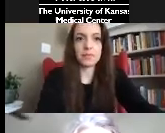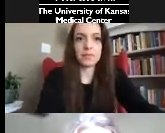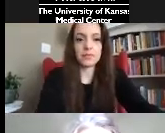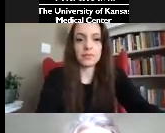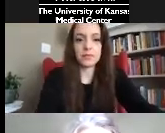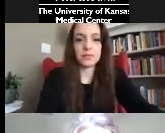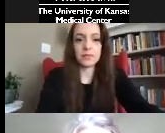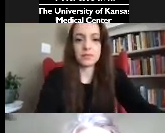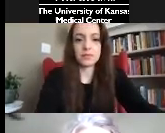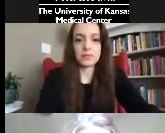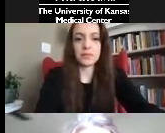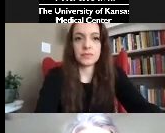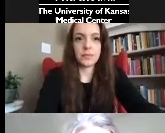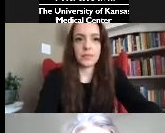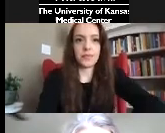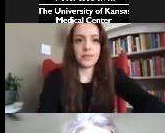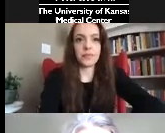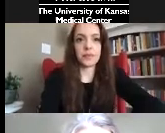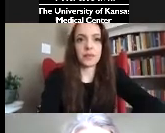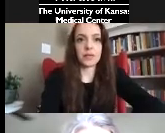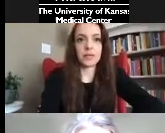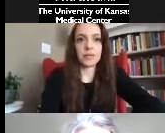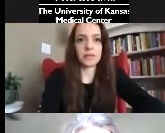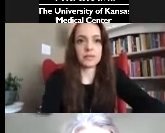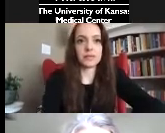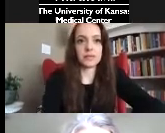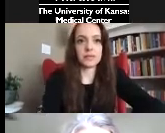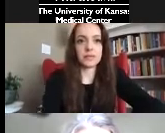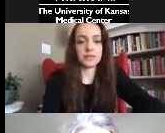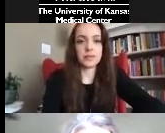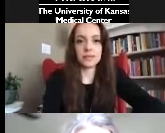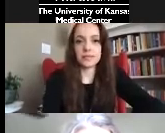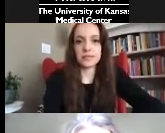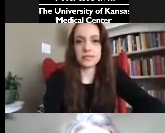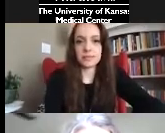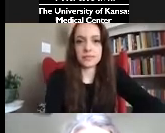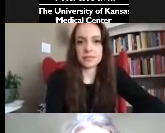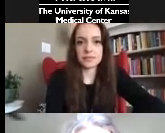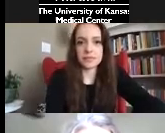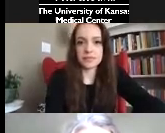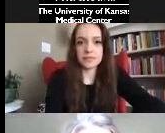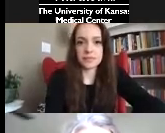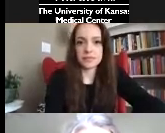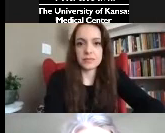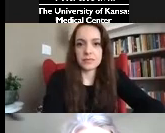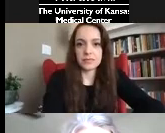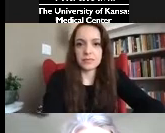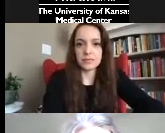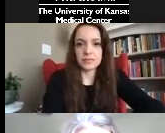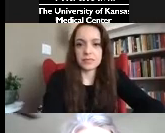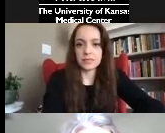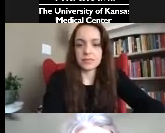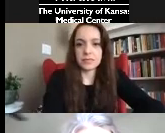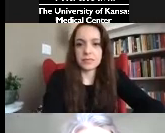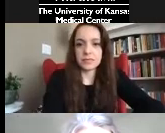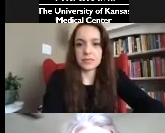well equipped. And then they also said, well, the other day they said, well, they're going to take me to a hospital called Enon,